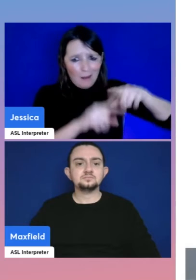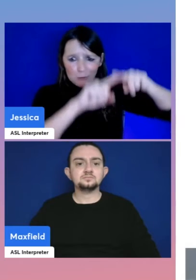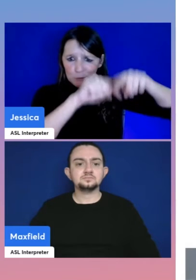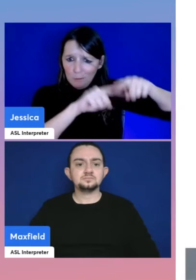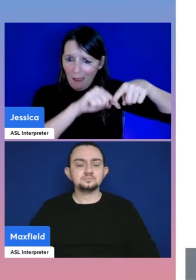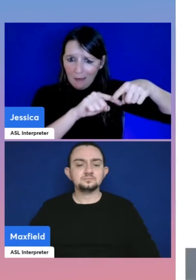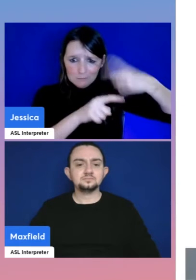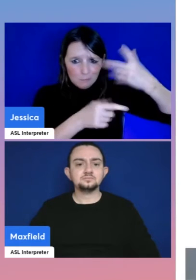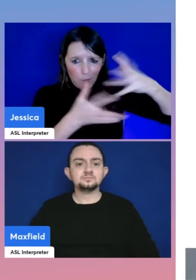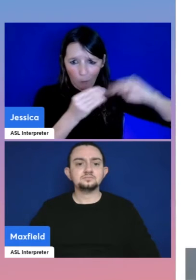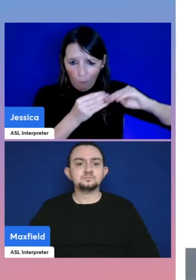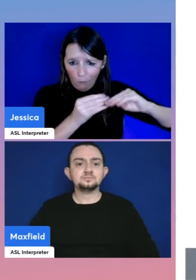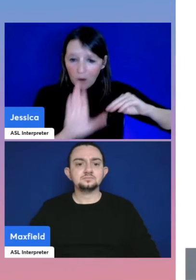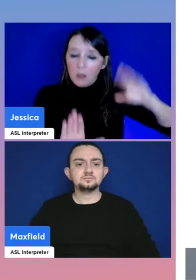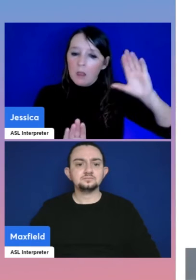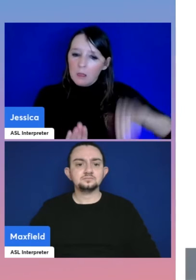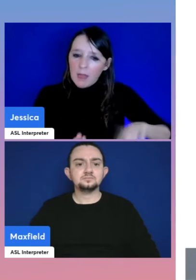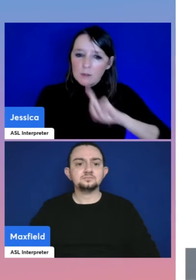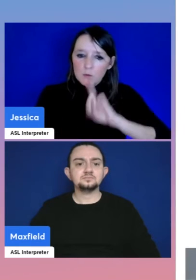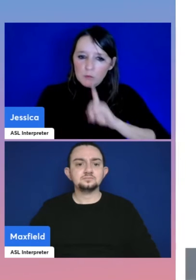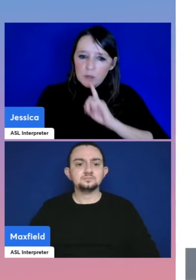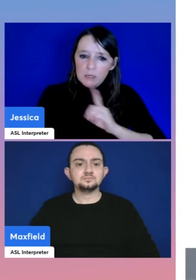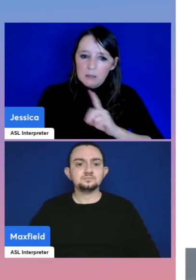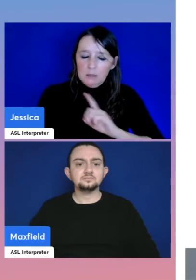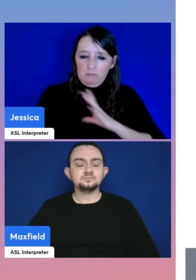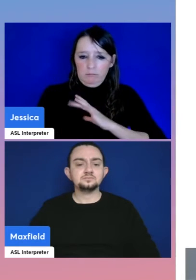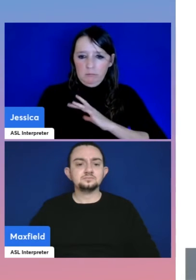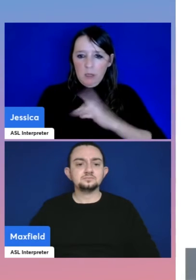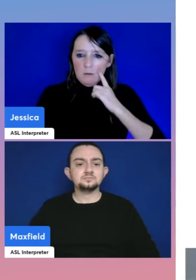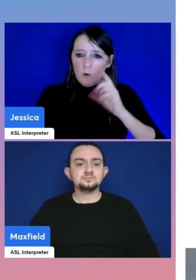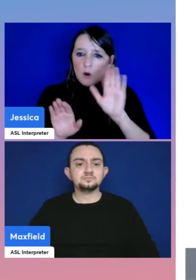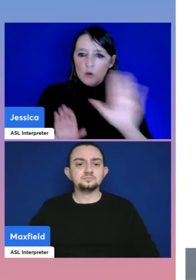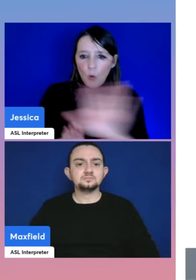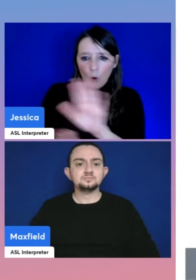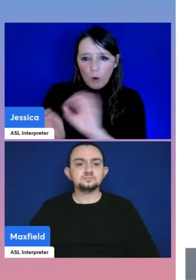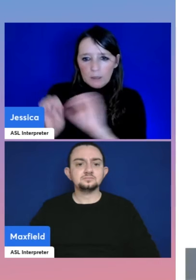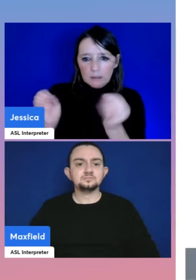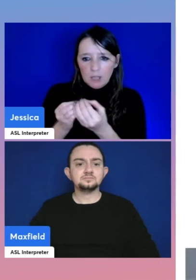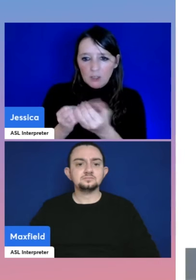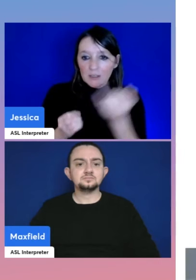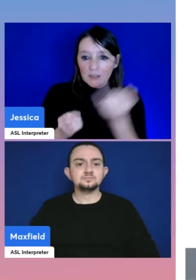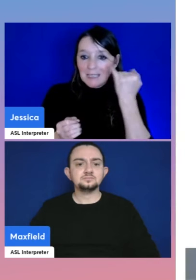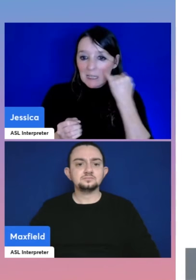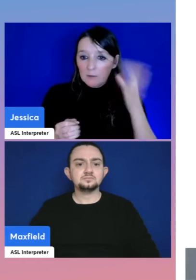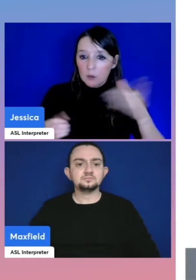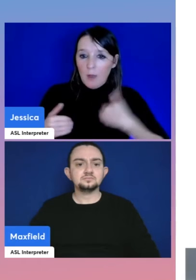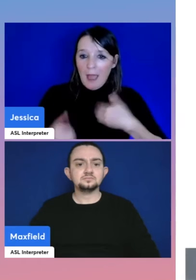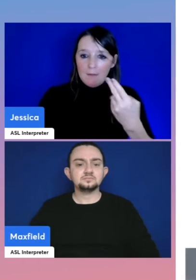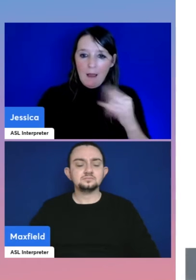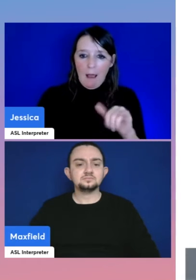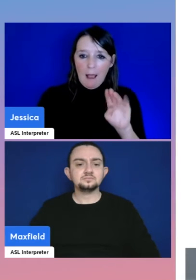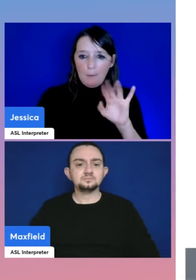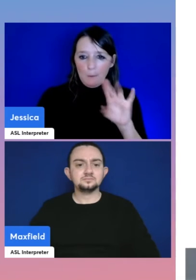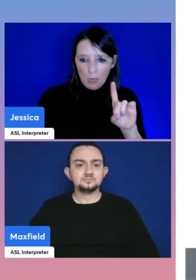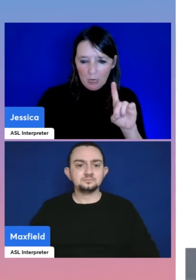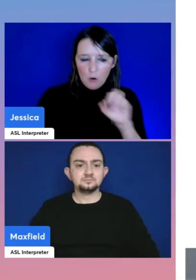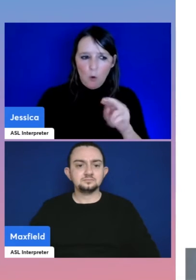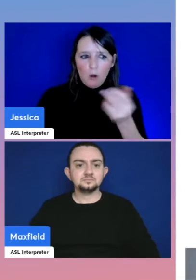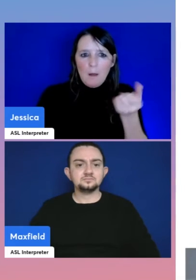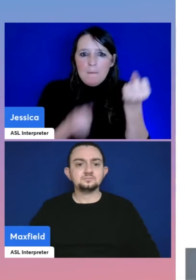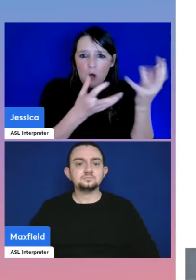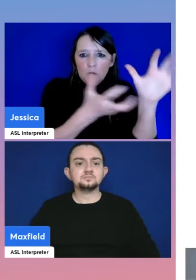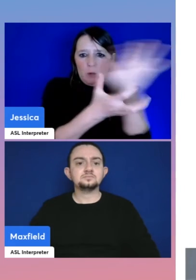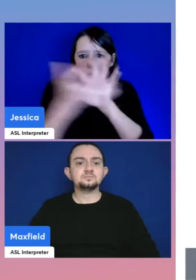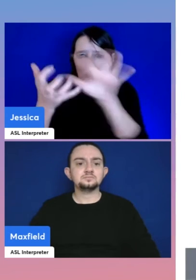independence is particularly valuable for organizations adopting hybrid or multi-cloud strategies, as